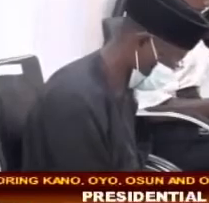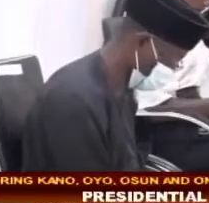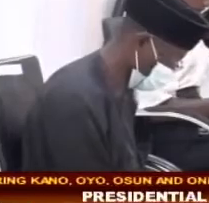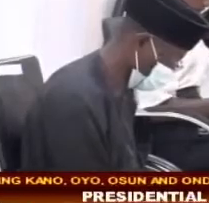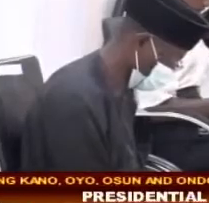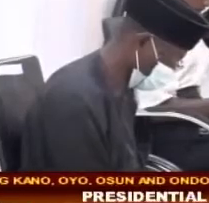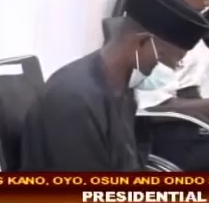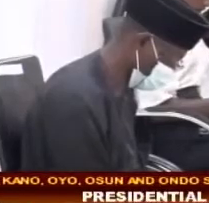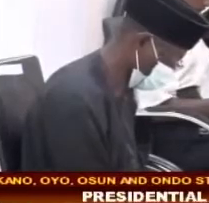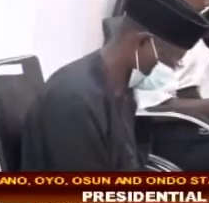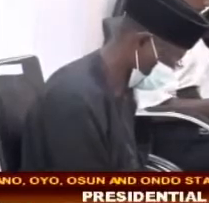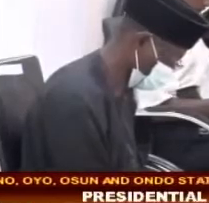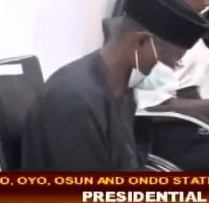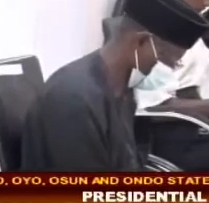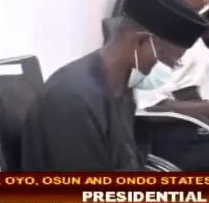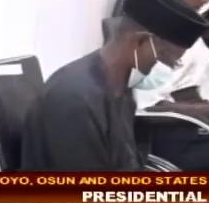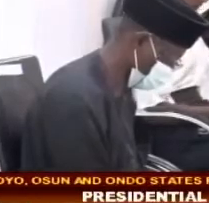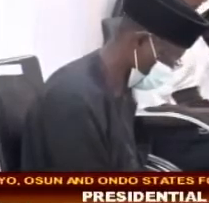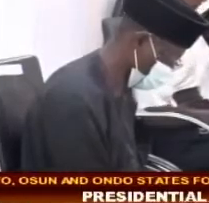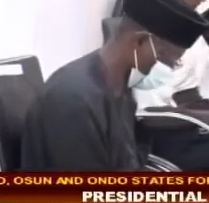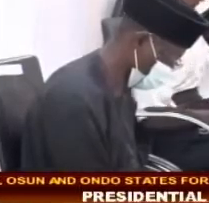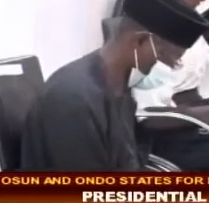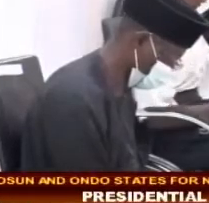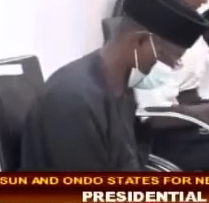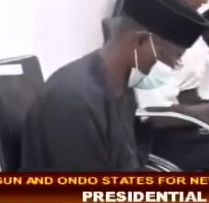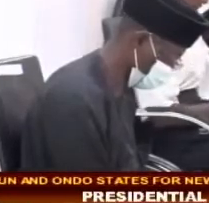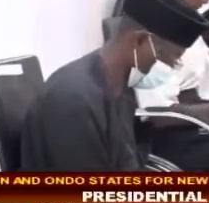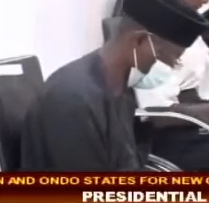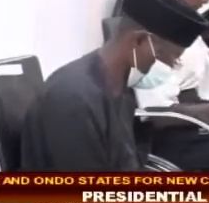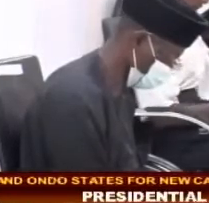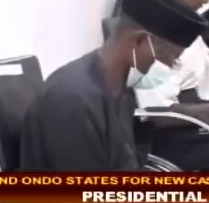Honorable Minister of Foreign Affairs.